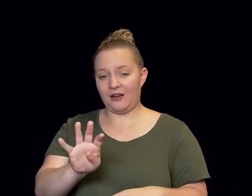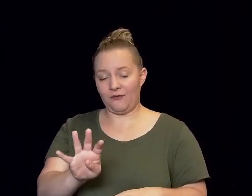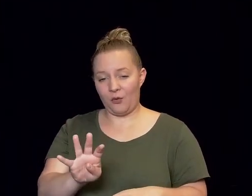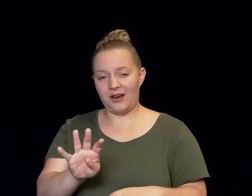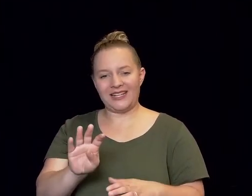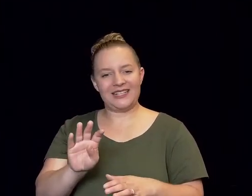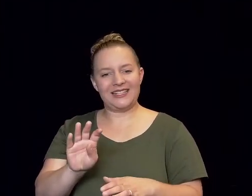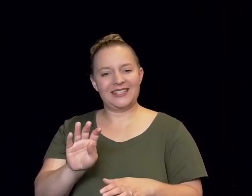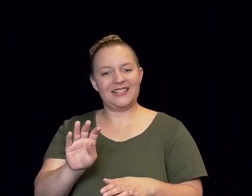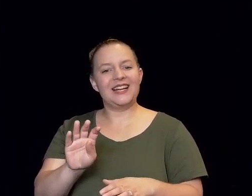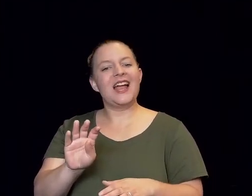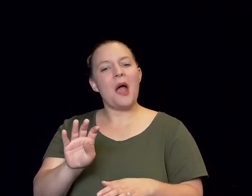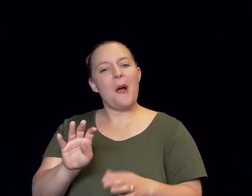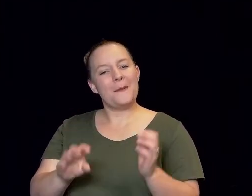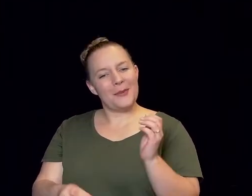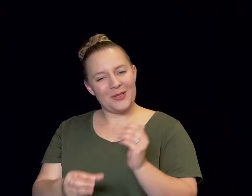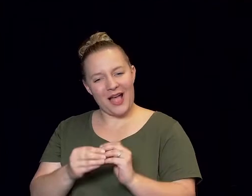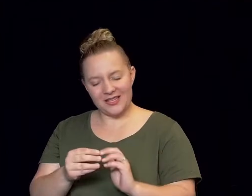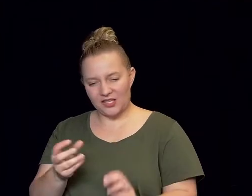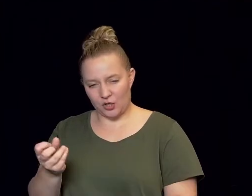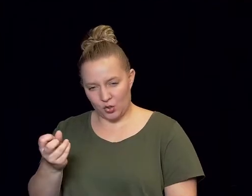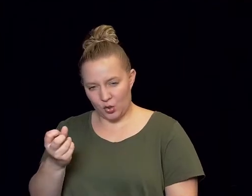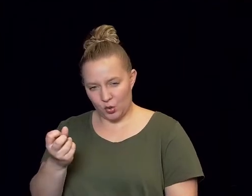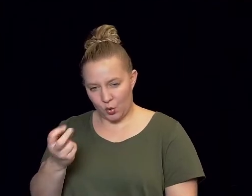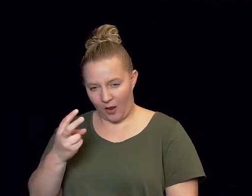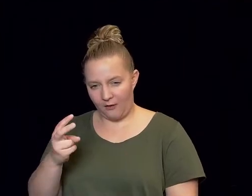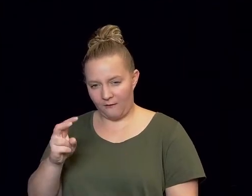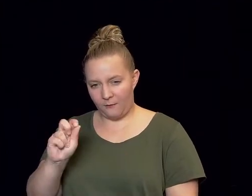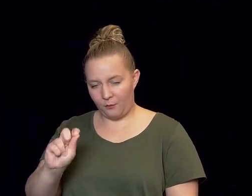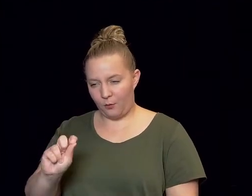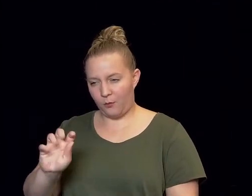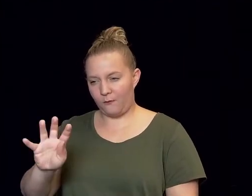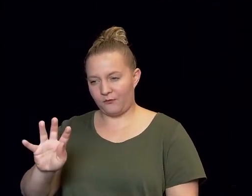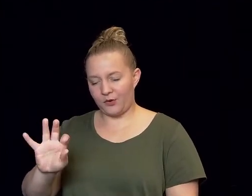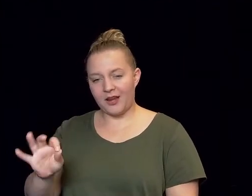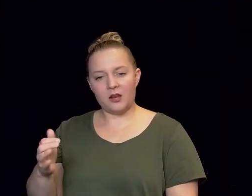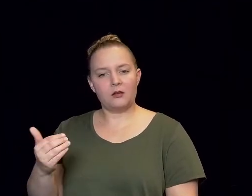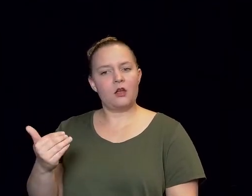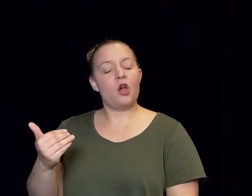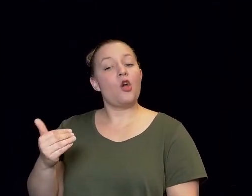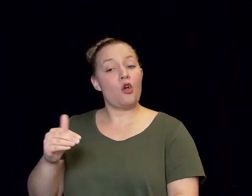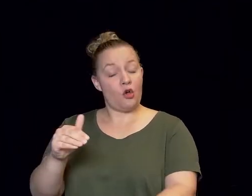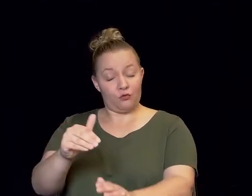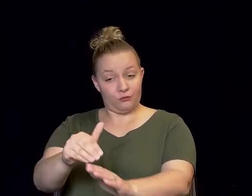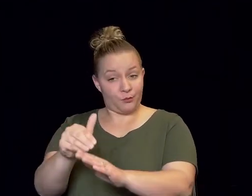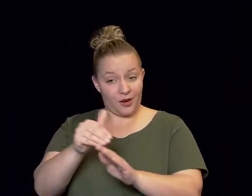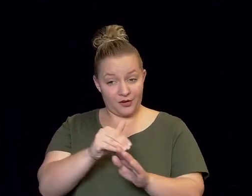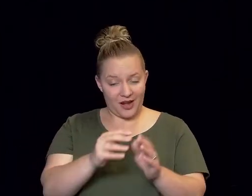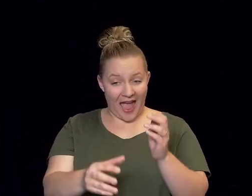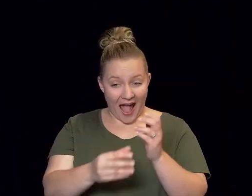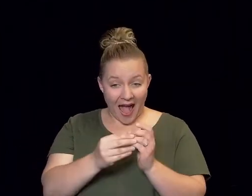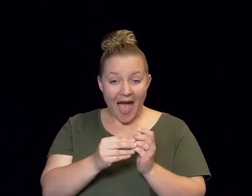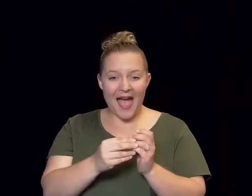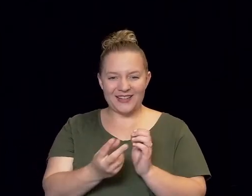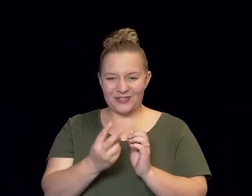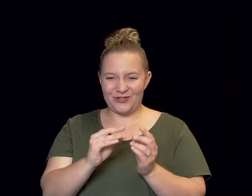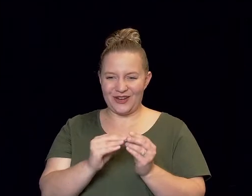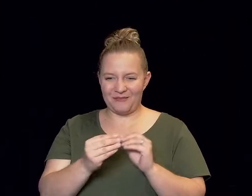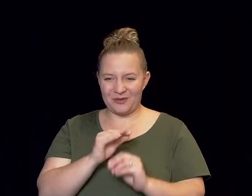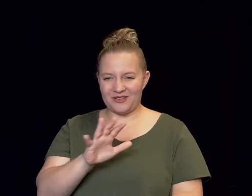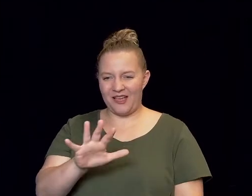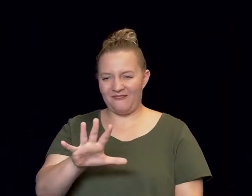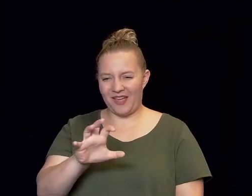$5.94 plus $12.49. Just a quick reminder to add these two things,